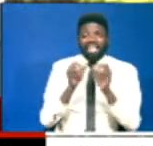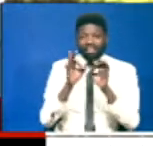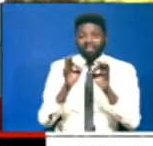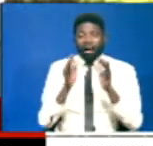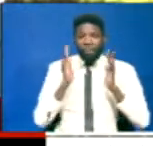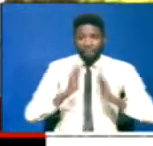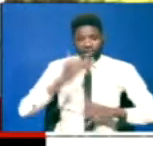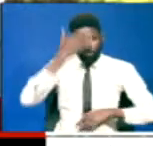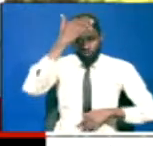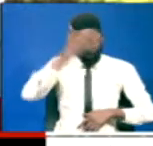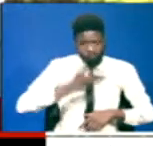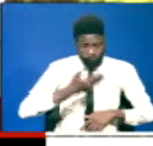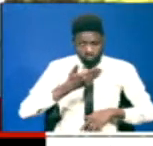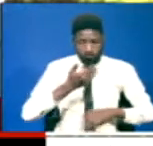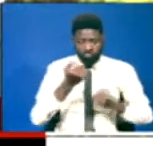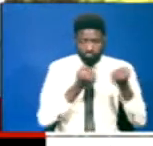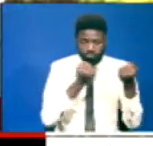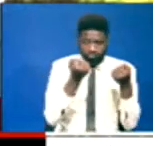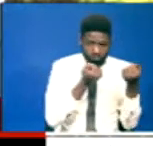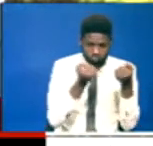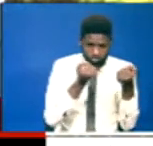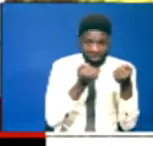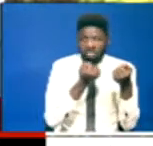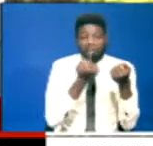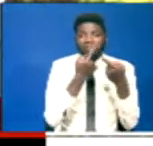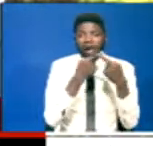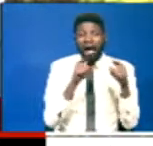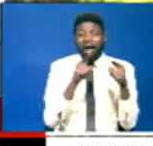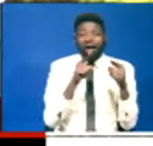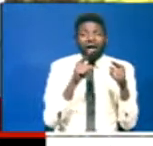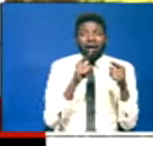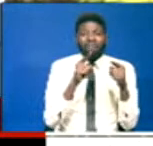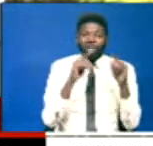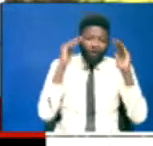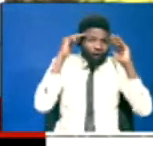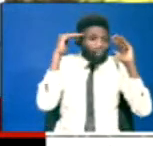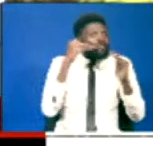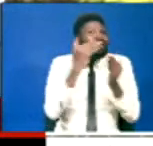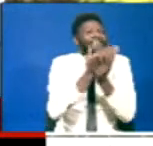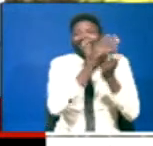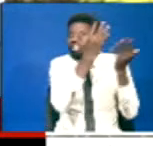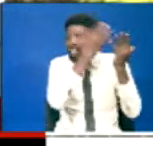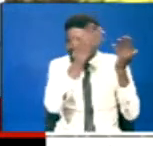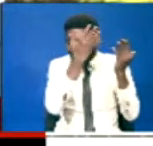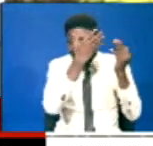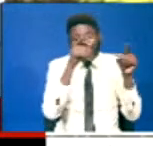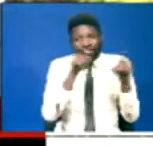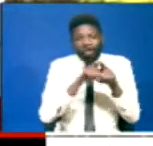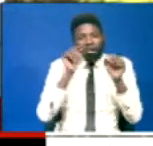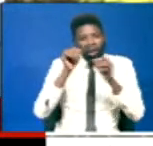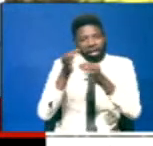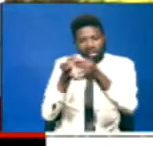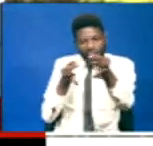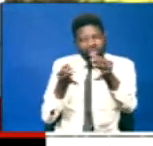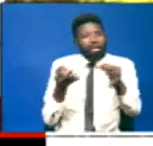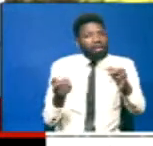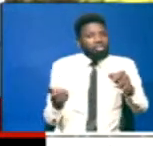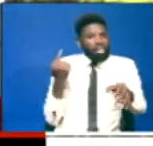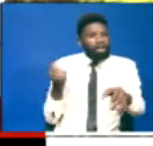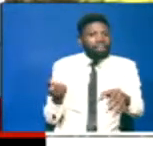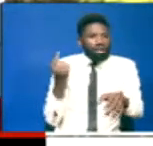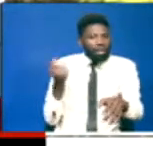of the car and someone is concentrating to something else, yes. So when it starts